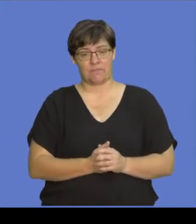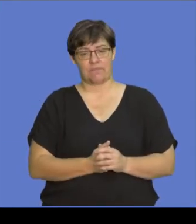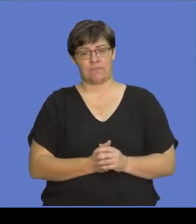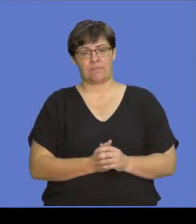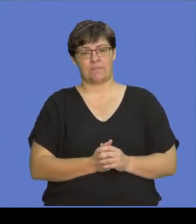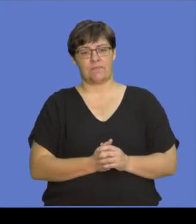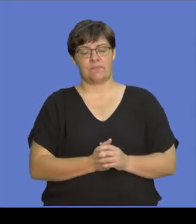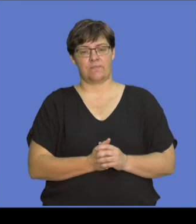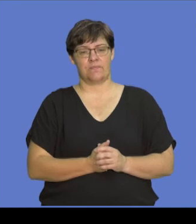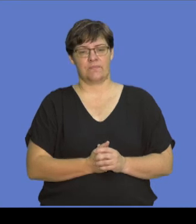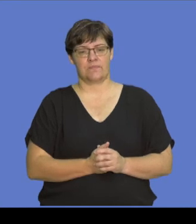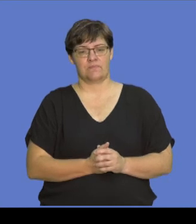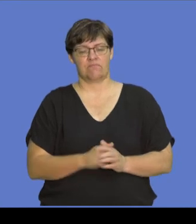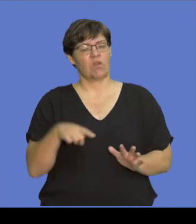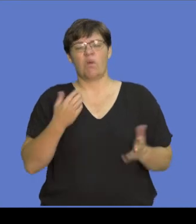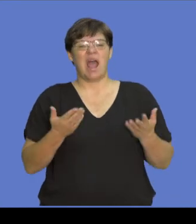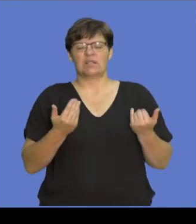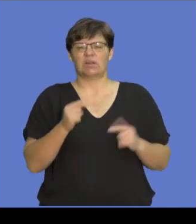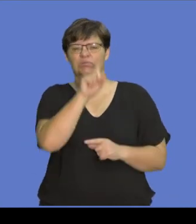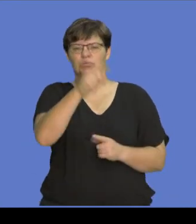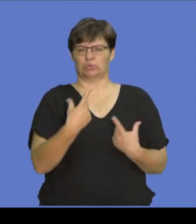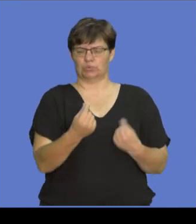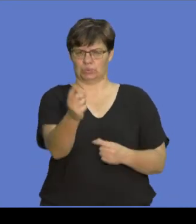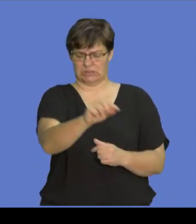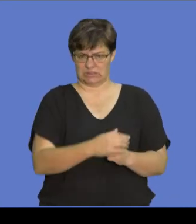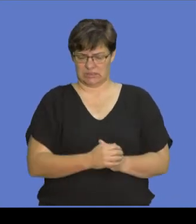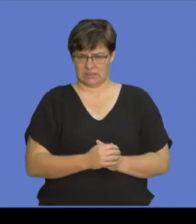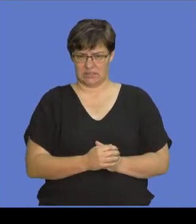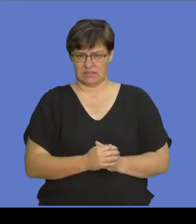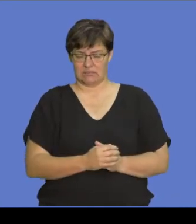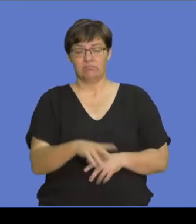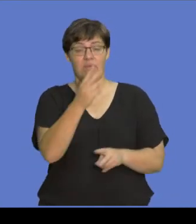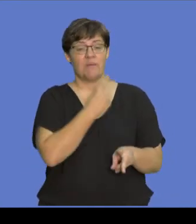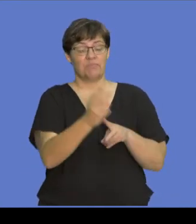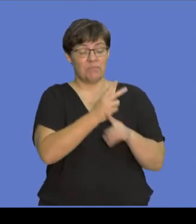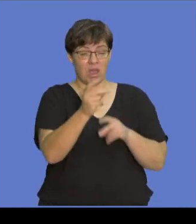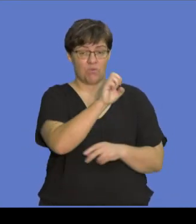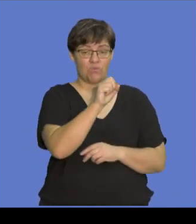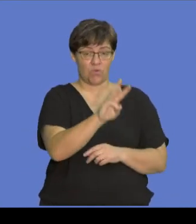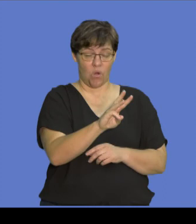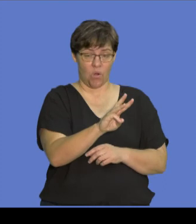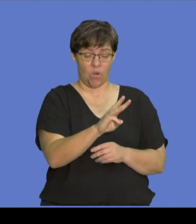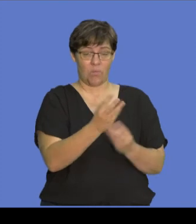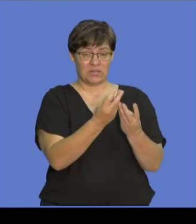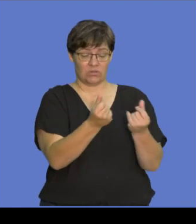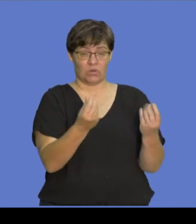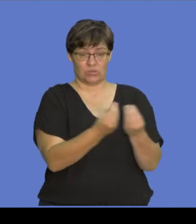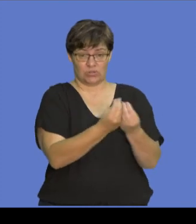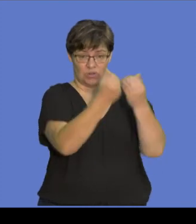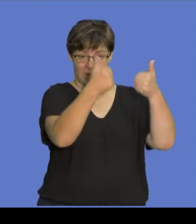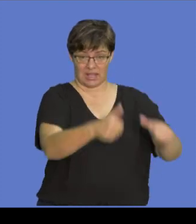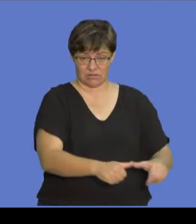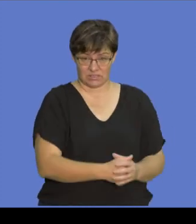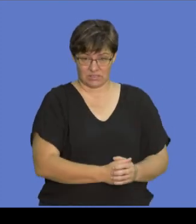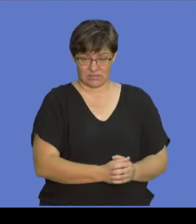Okay, what are we expected to do in this question here? We are expected to prepare the raw materials stock account, the work